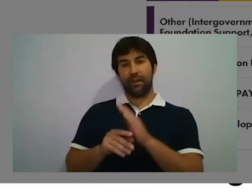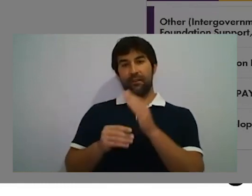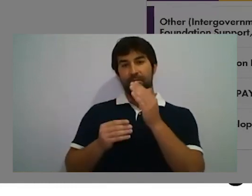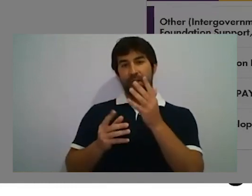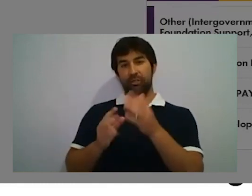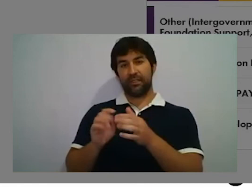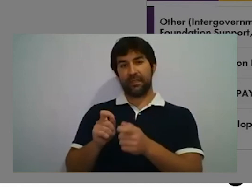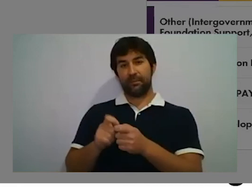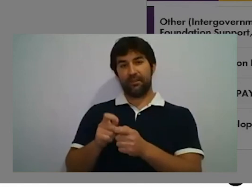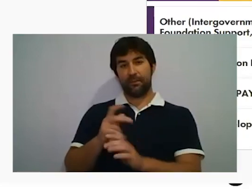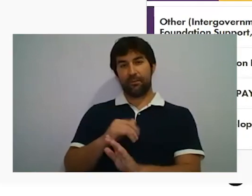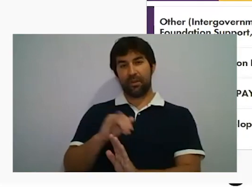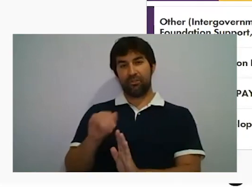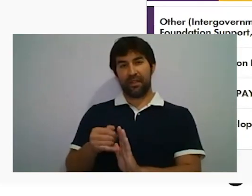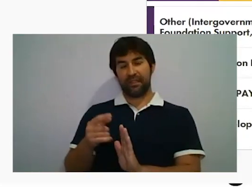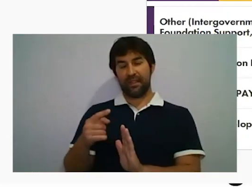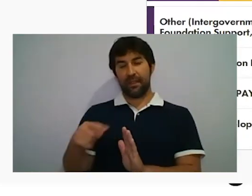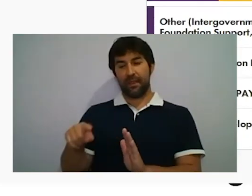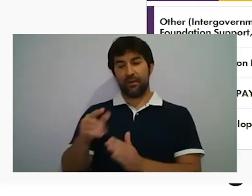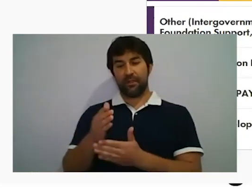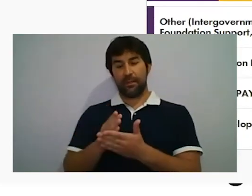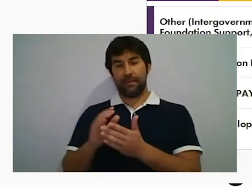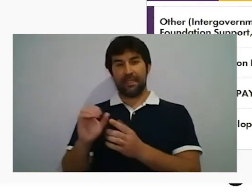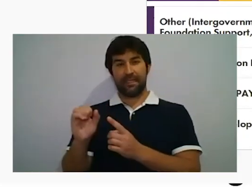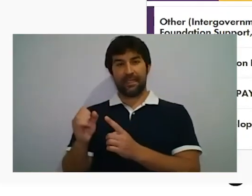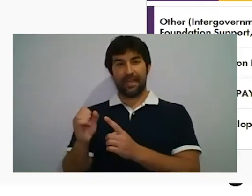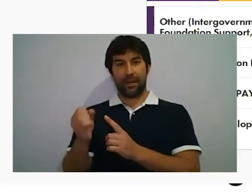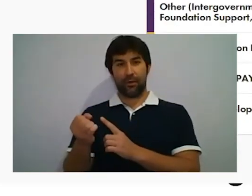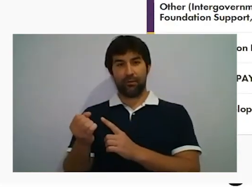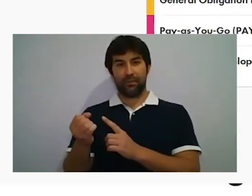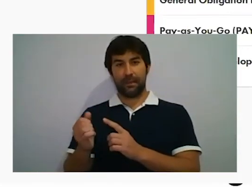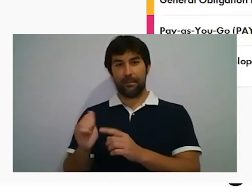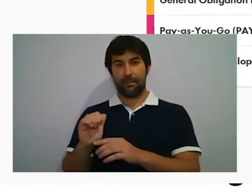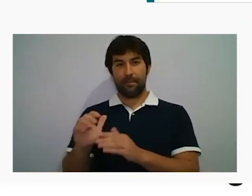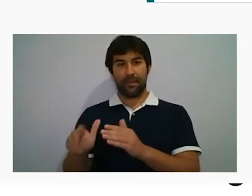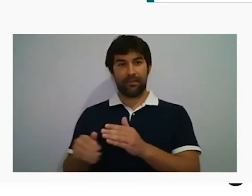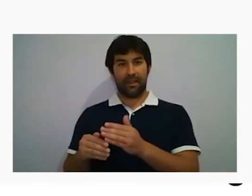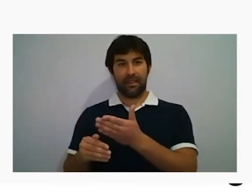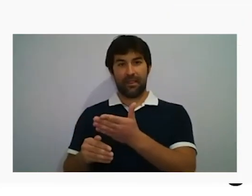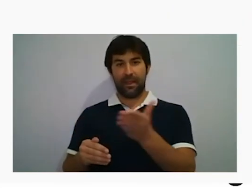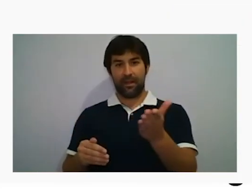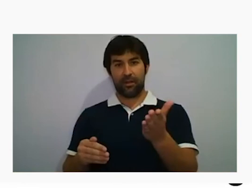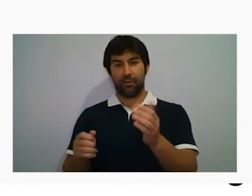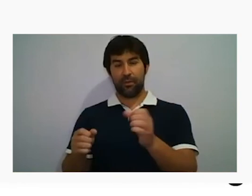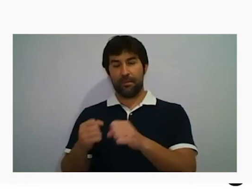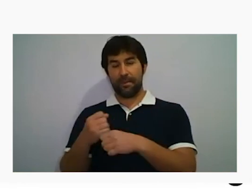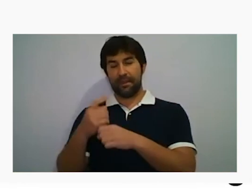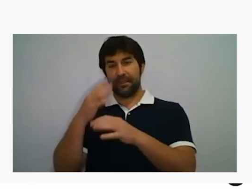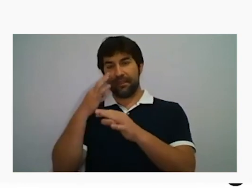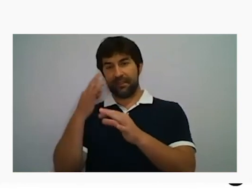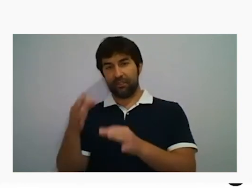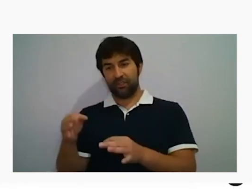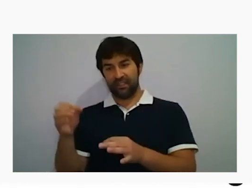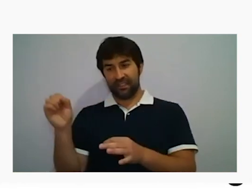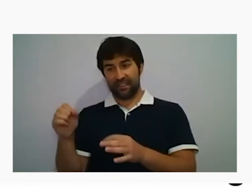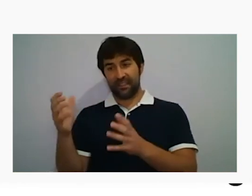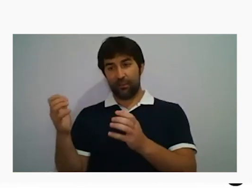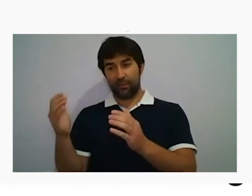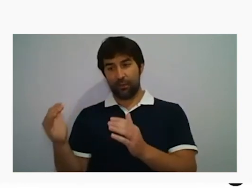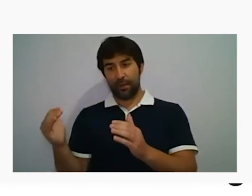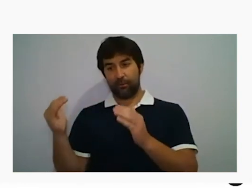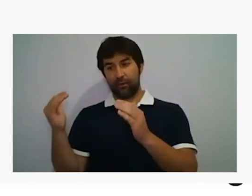the Oakland community, and a need to provide connectivity that, again, does not require the use of